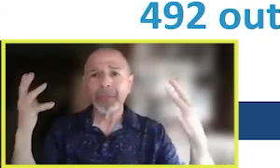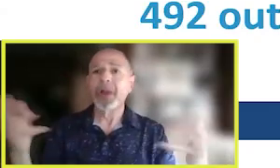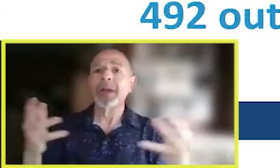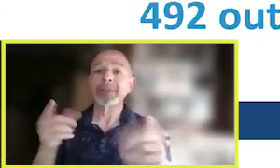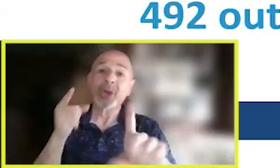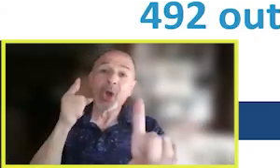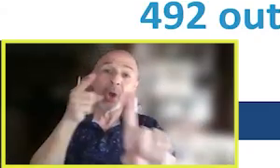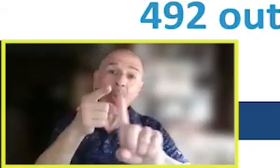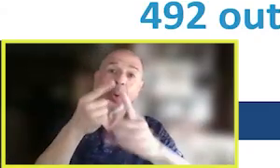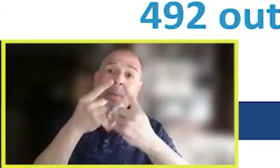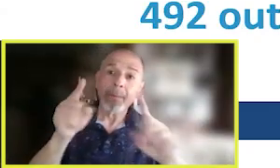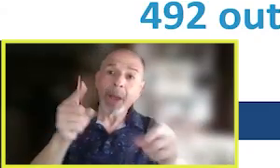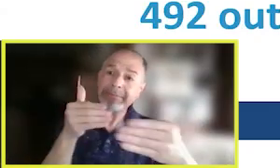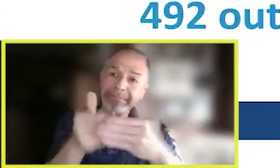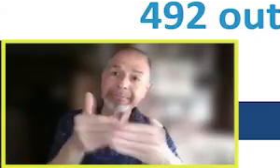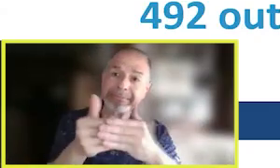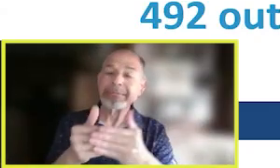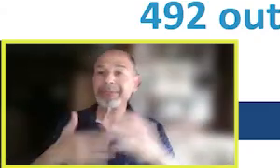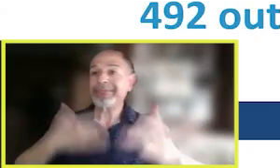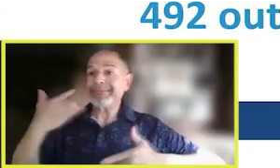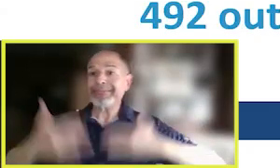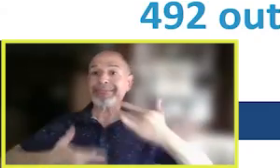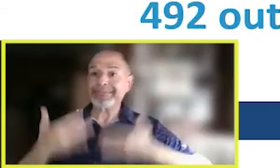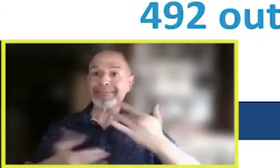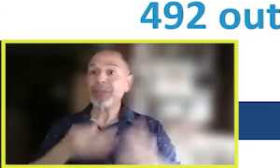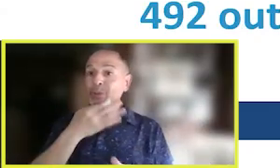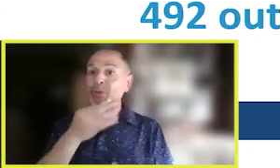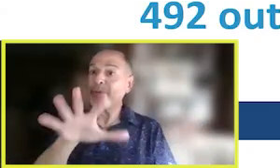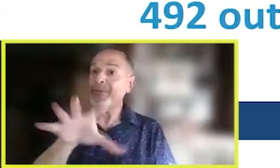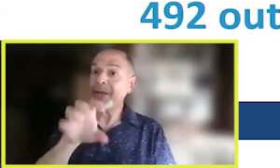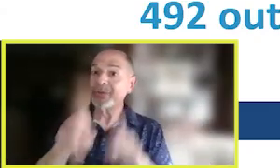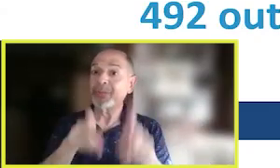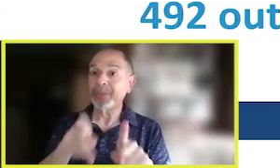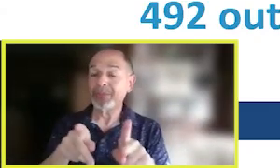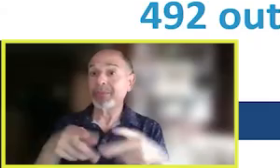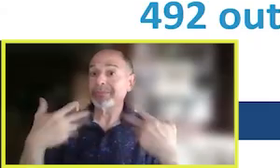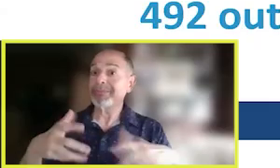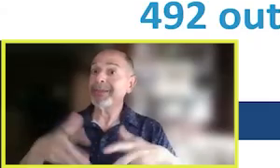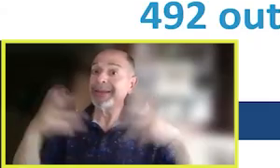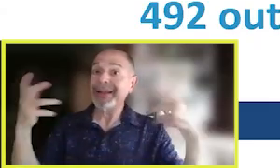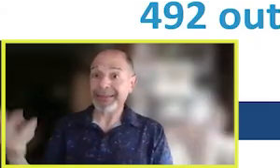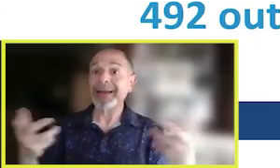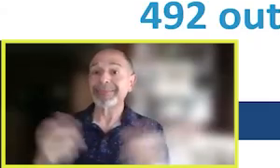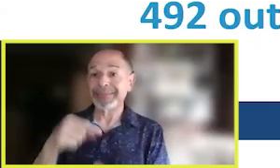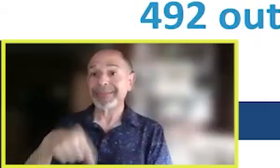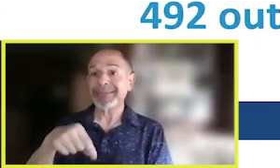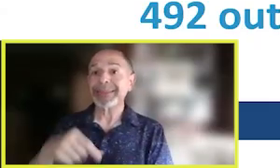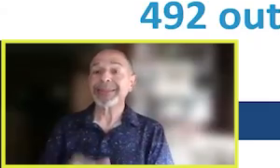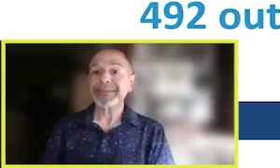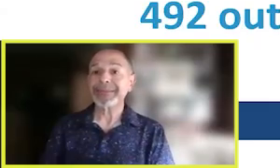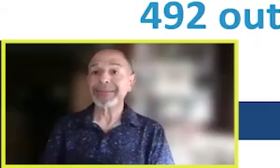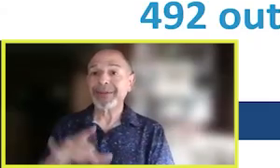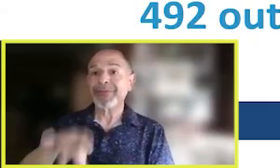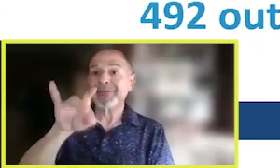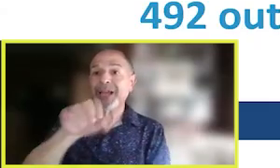and so excited that 500 people, that's a lot of people in our system getting jobs for the